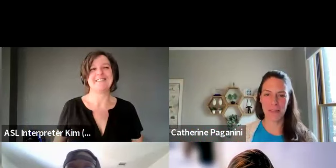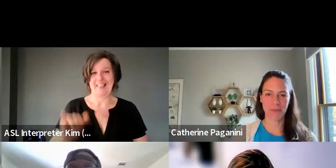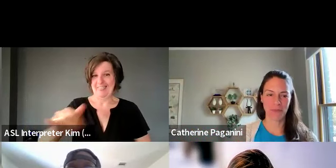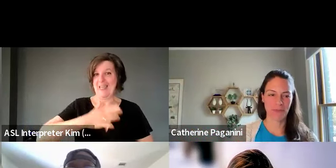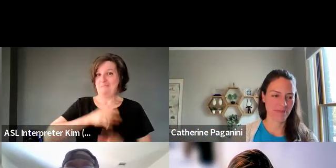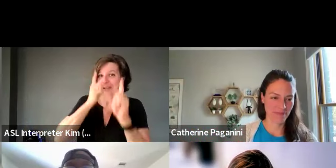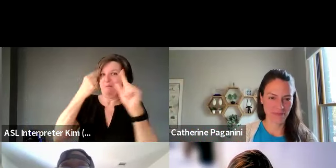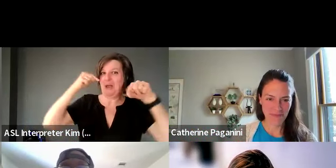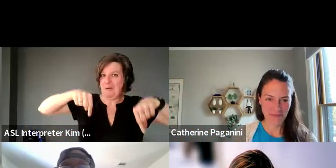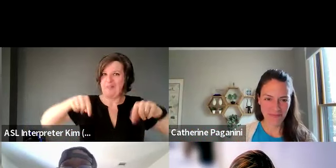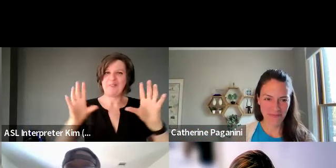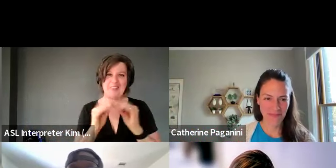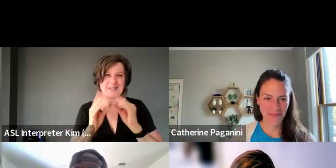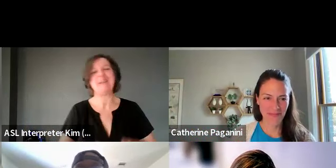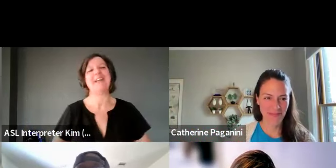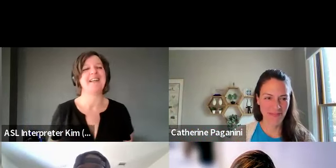this meeting.